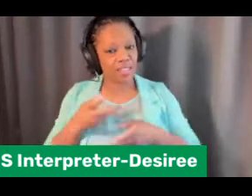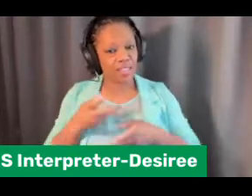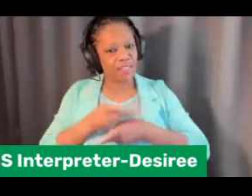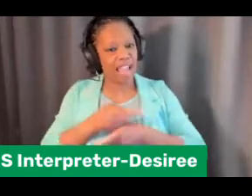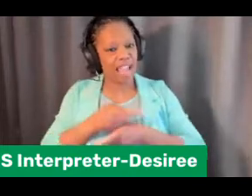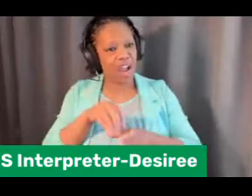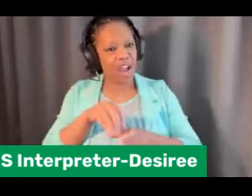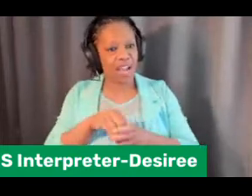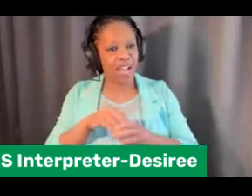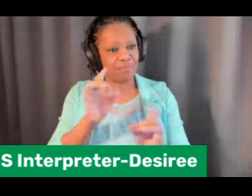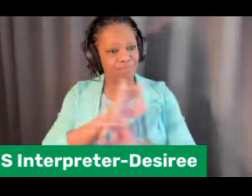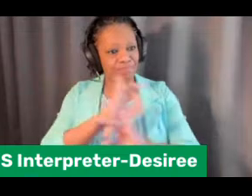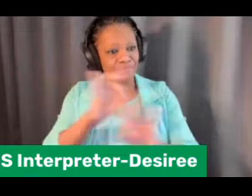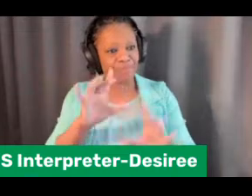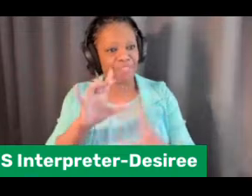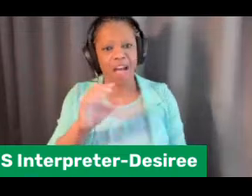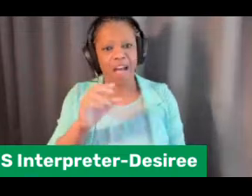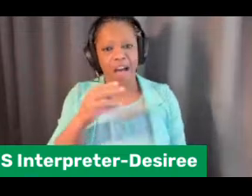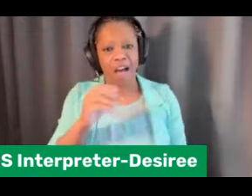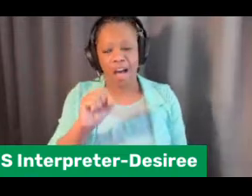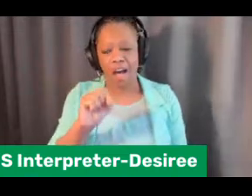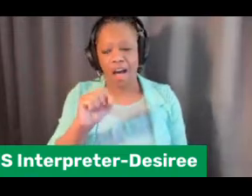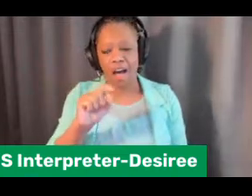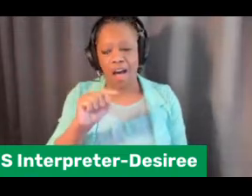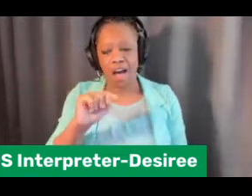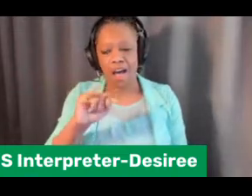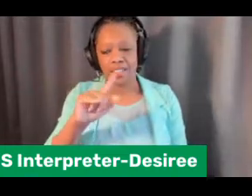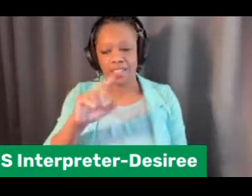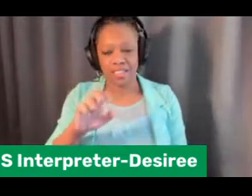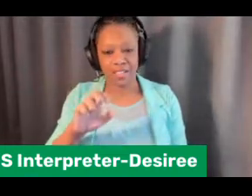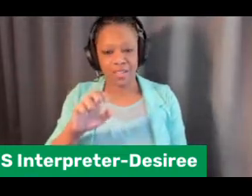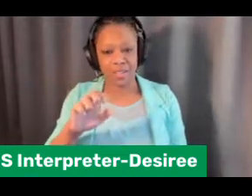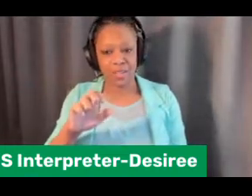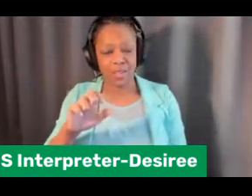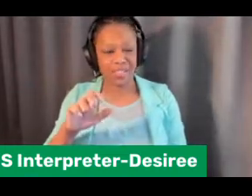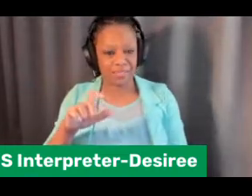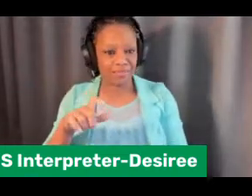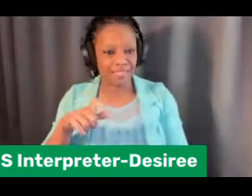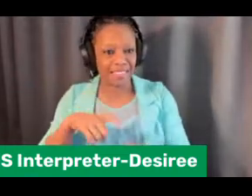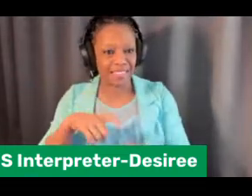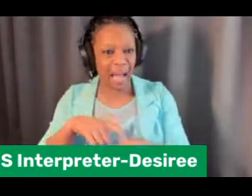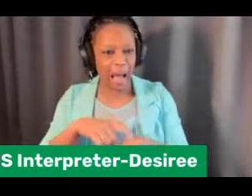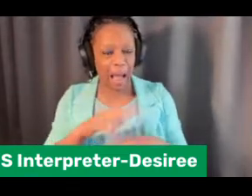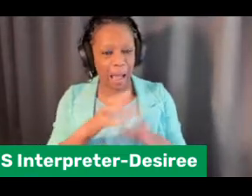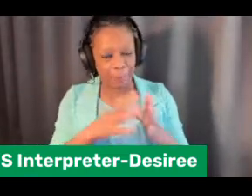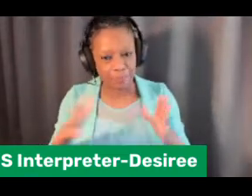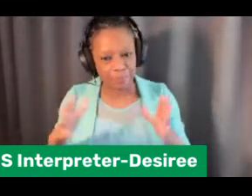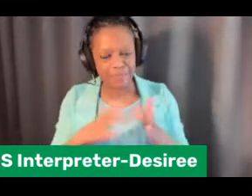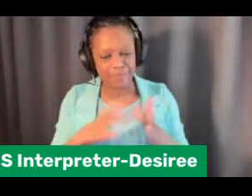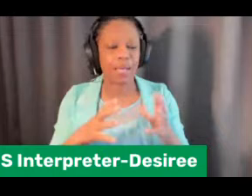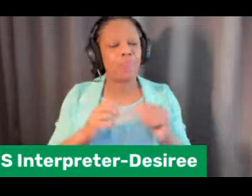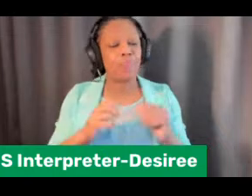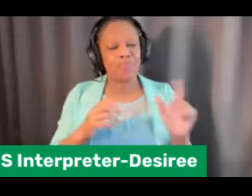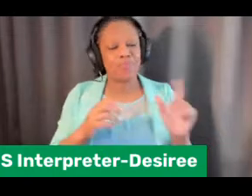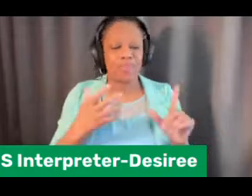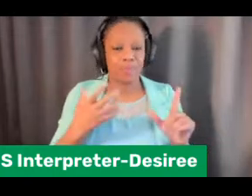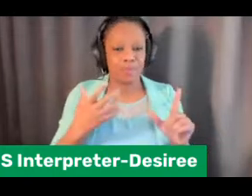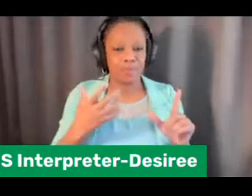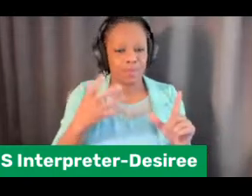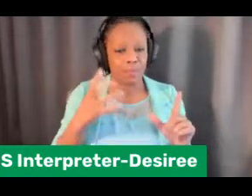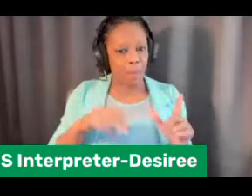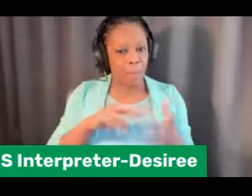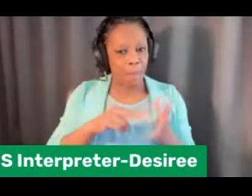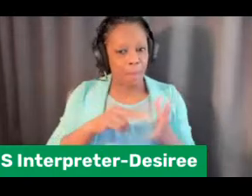think if we don't get anything out of this, we certainly get what hostile times is, right? Or are. Because I think in this moment,